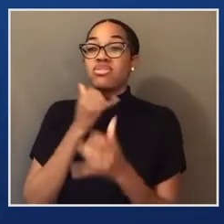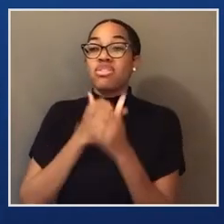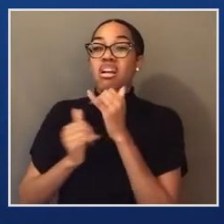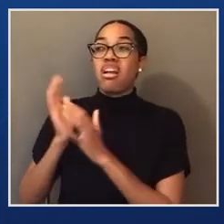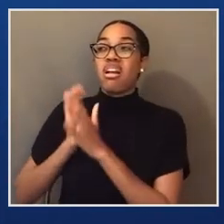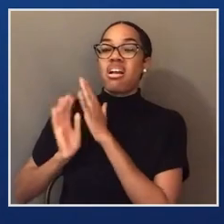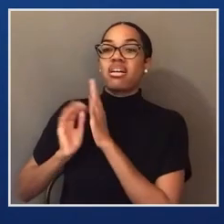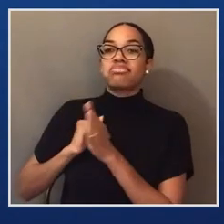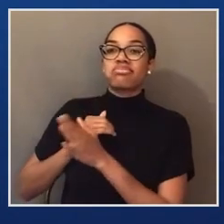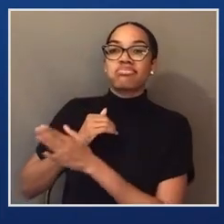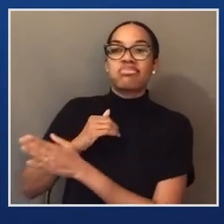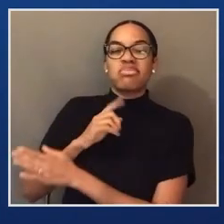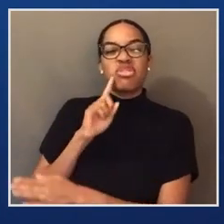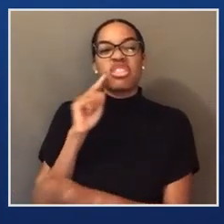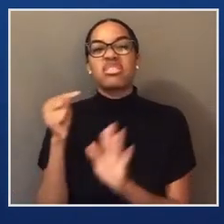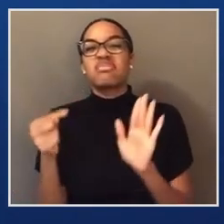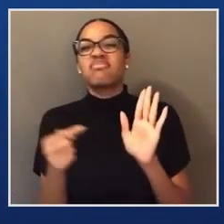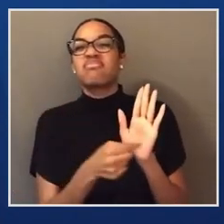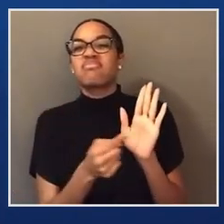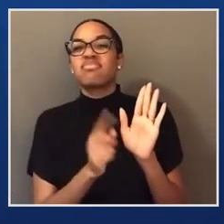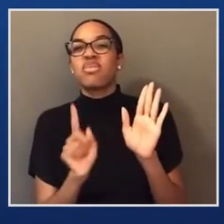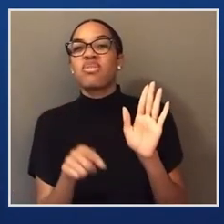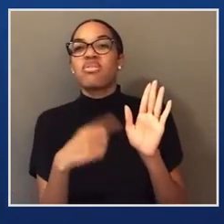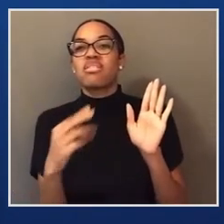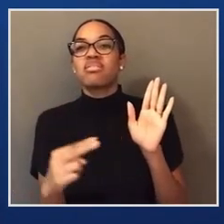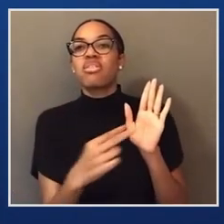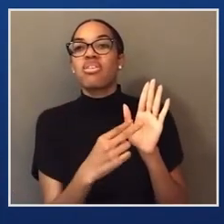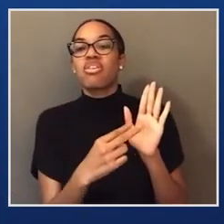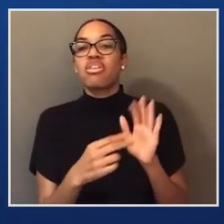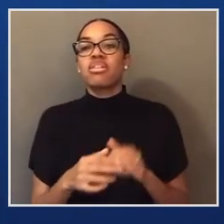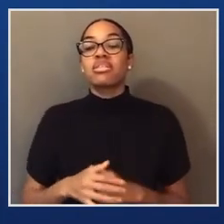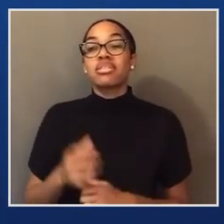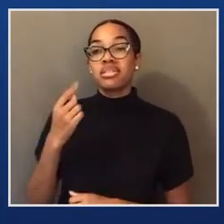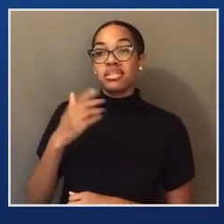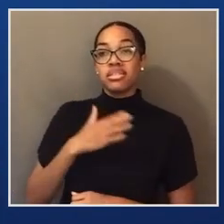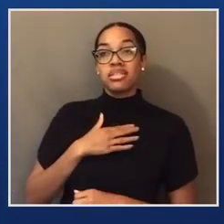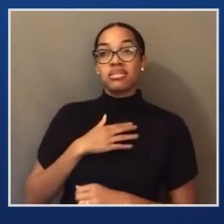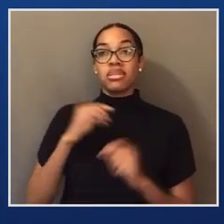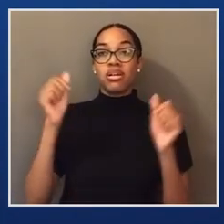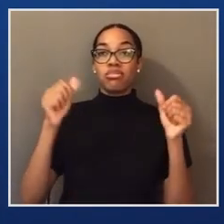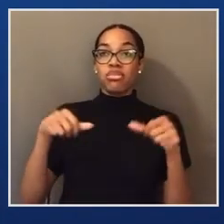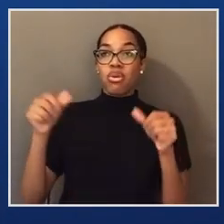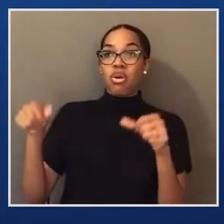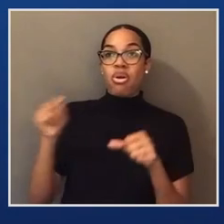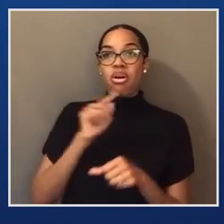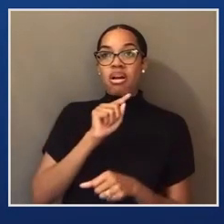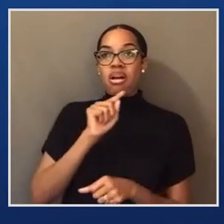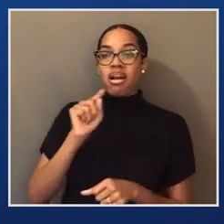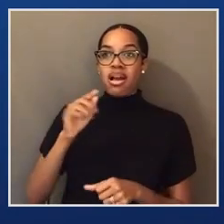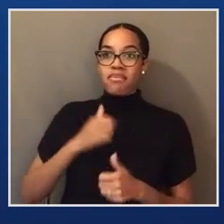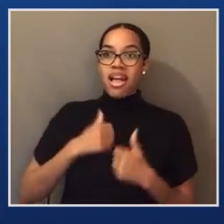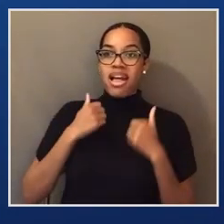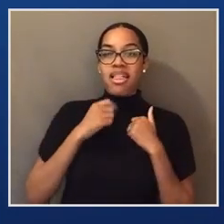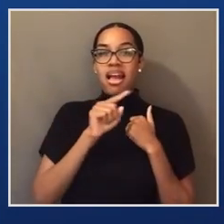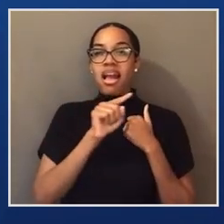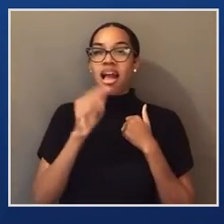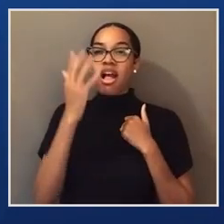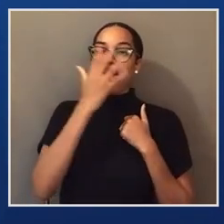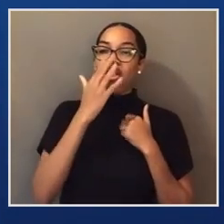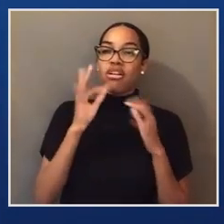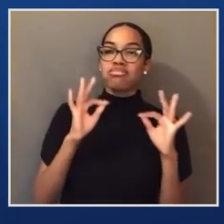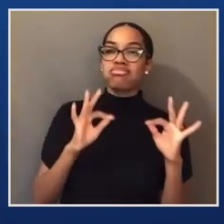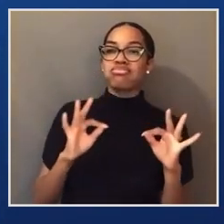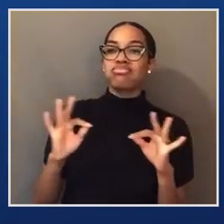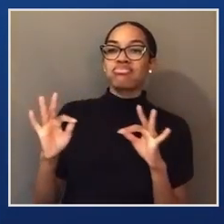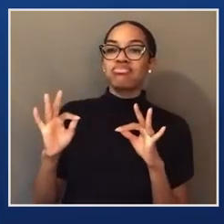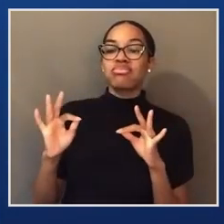little light of mine. Switch it. Living in this false reality, that's in this picture gallery. Based on this profile, we guess a